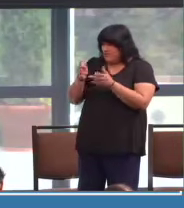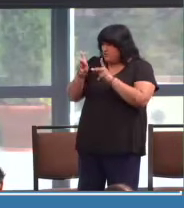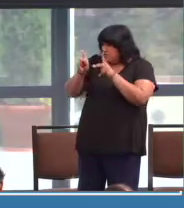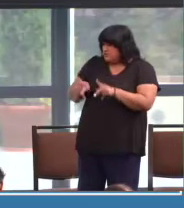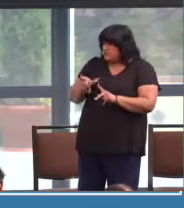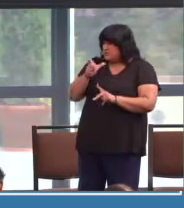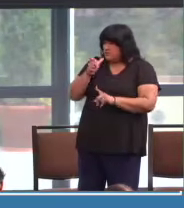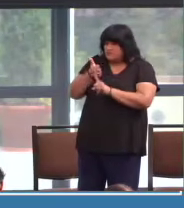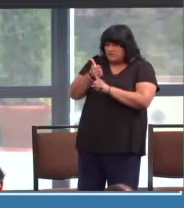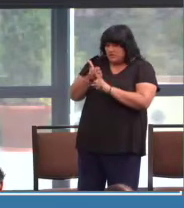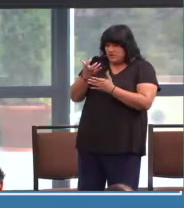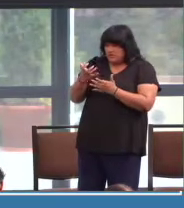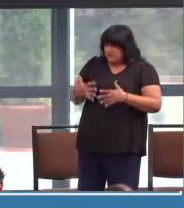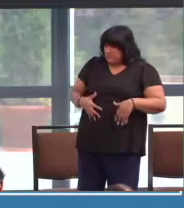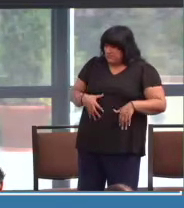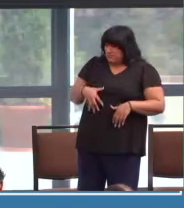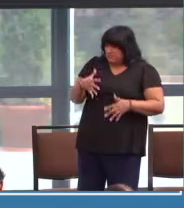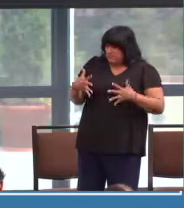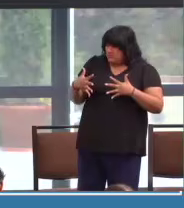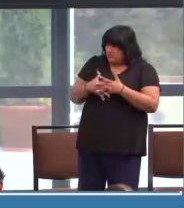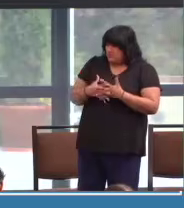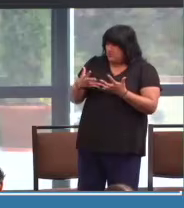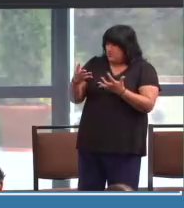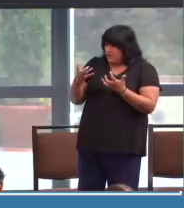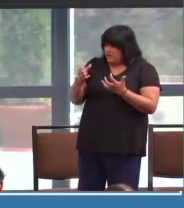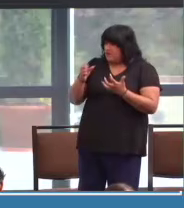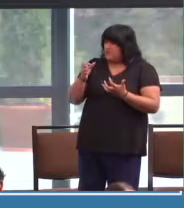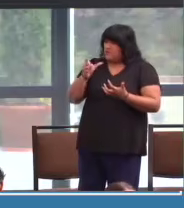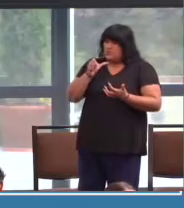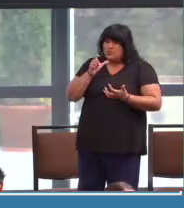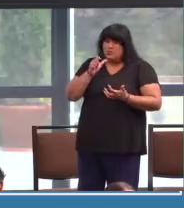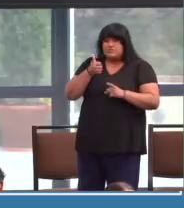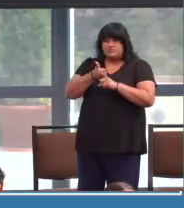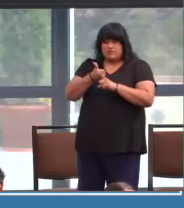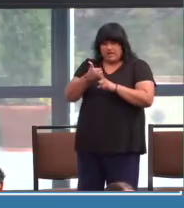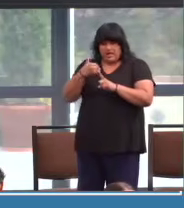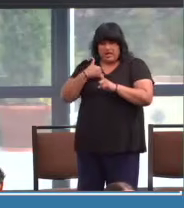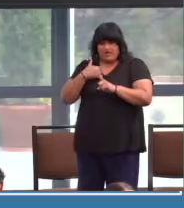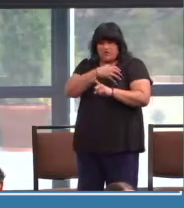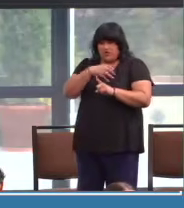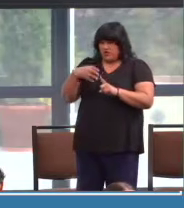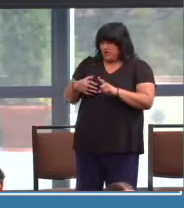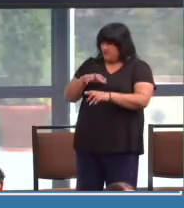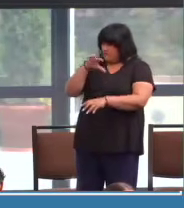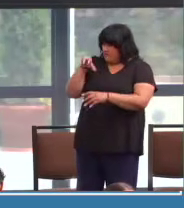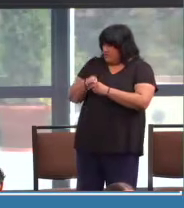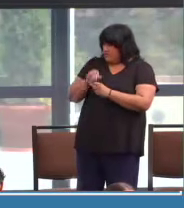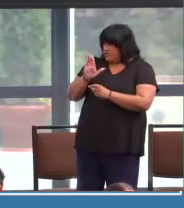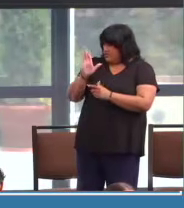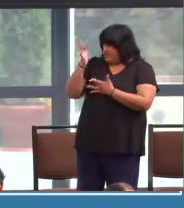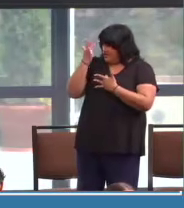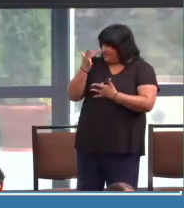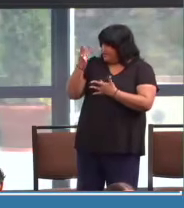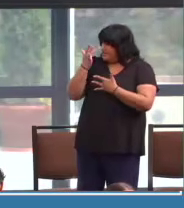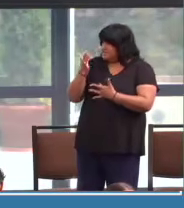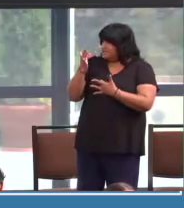who wants to get pregnant who has organ involvement in their illness. And